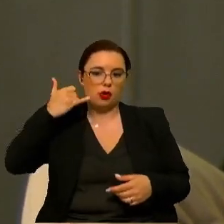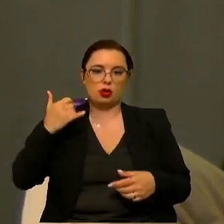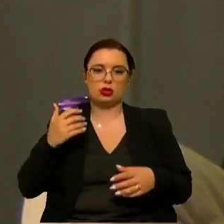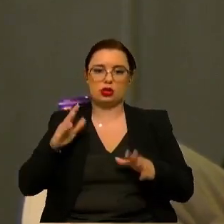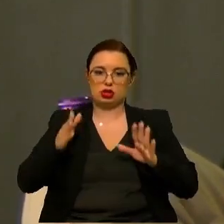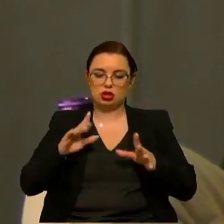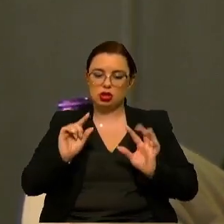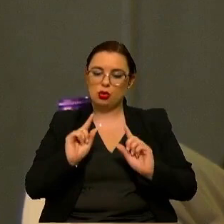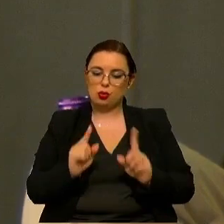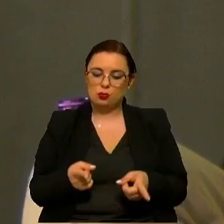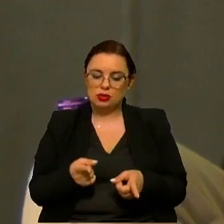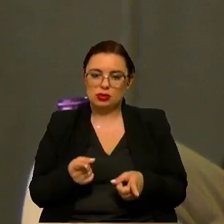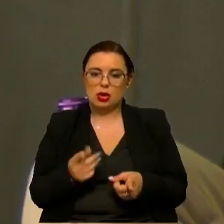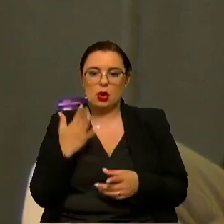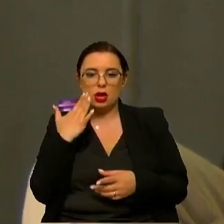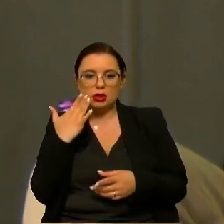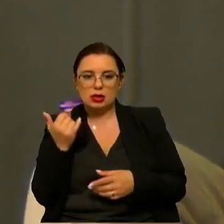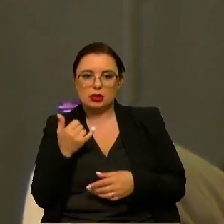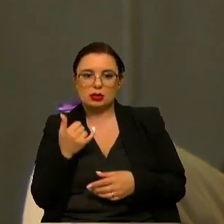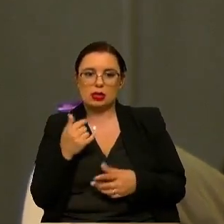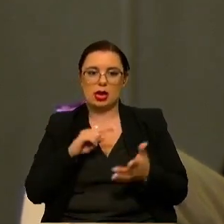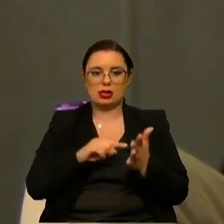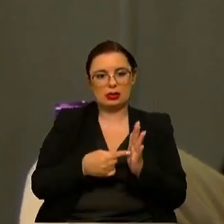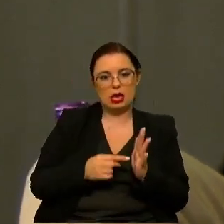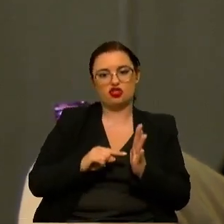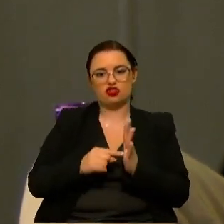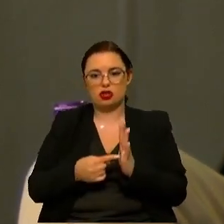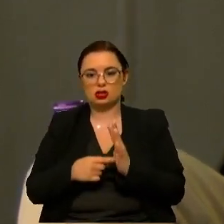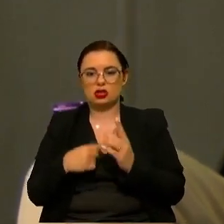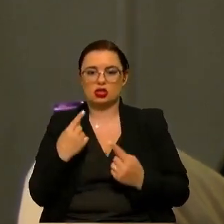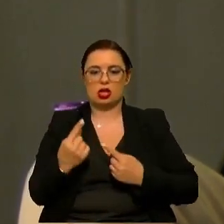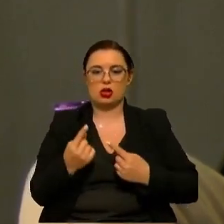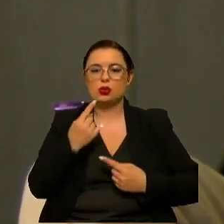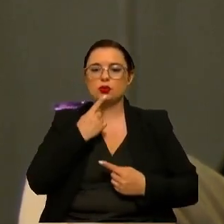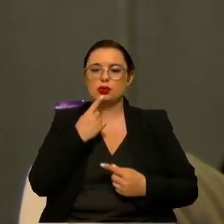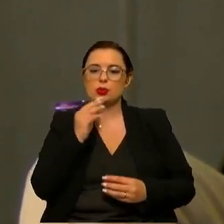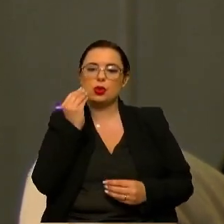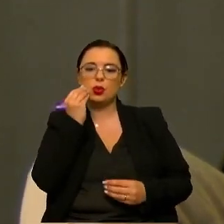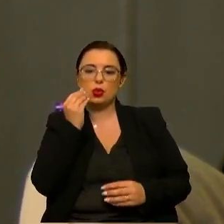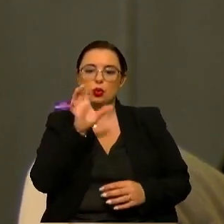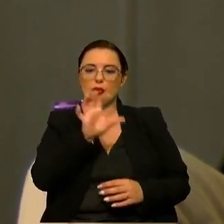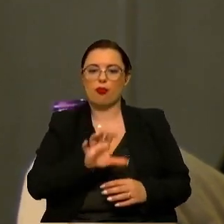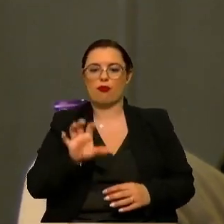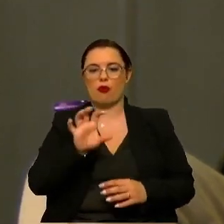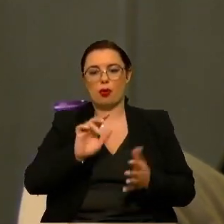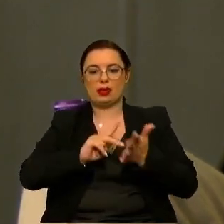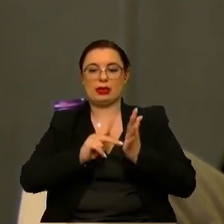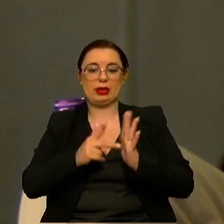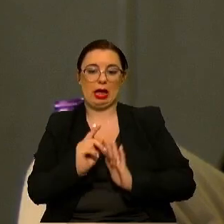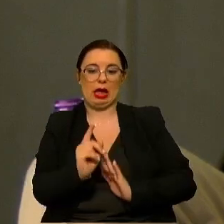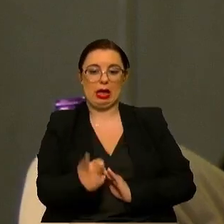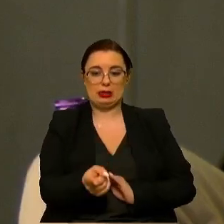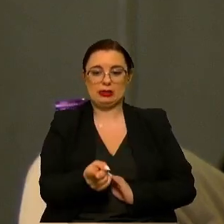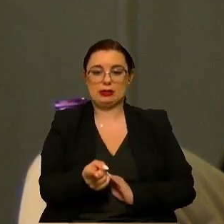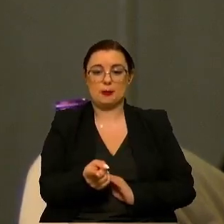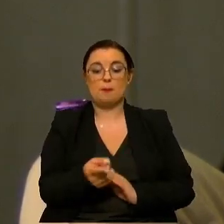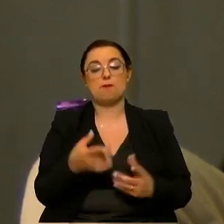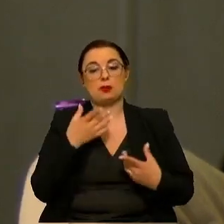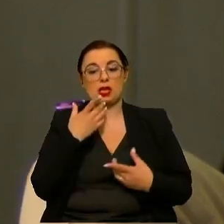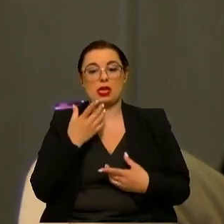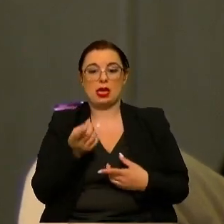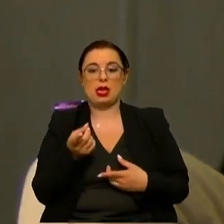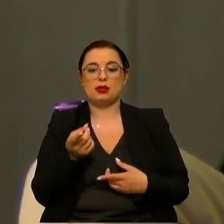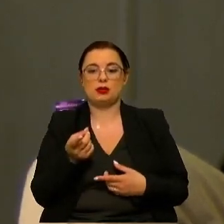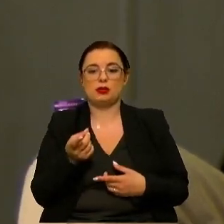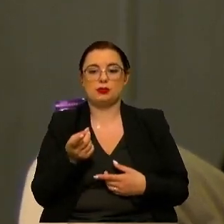network with Telefónica, and they are performing tests and understanding how the technology works on the